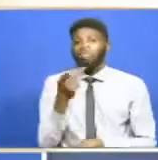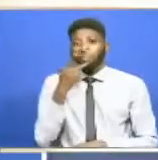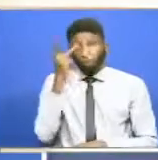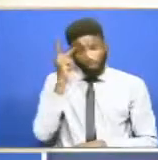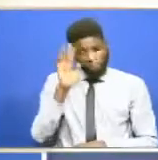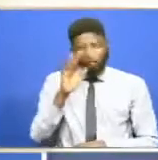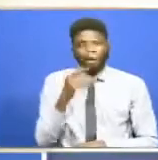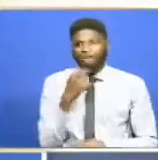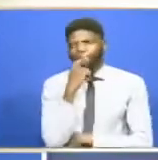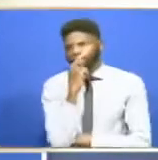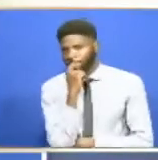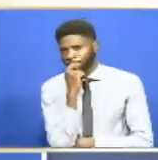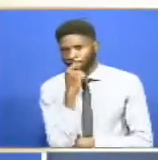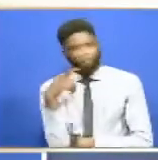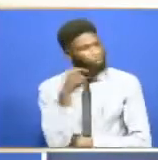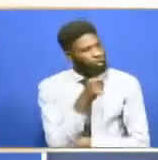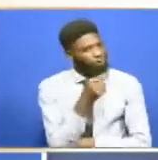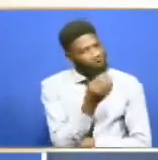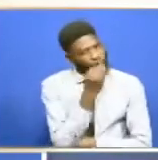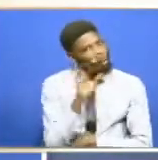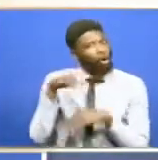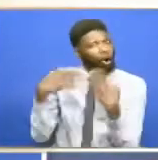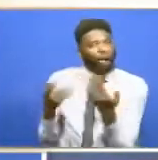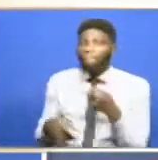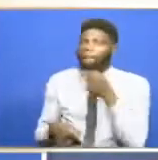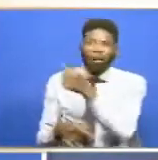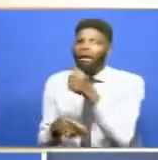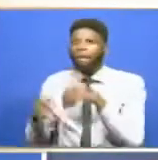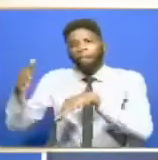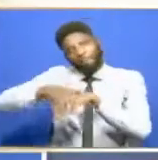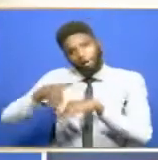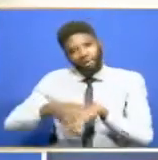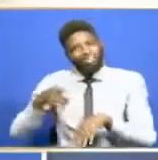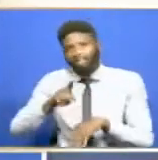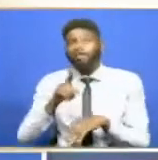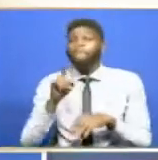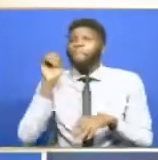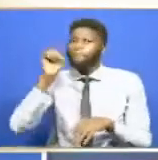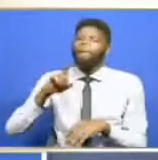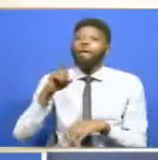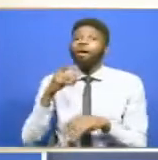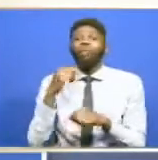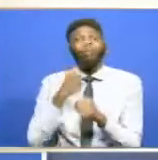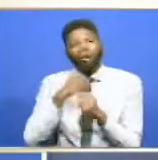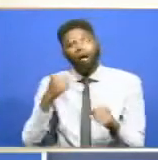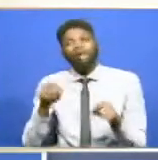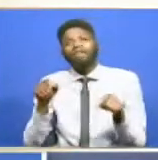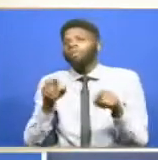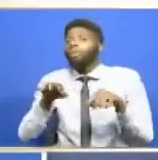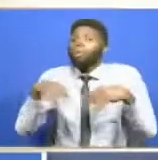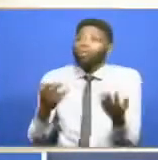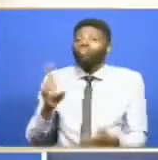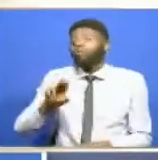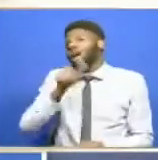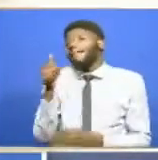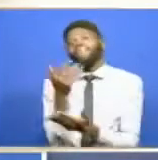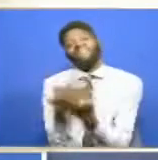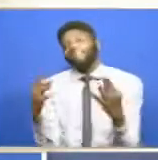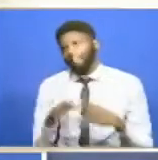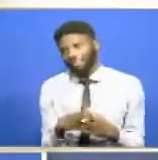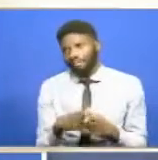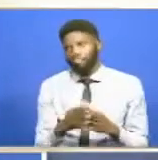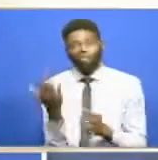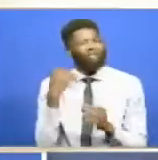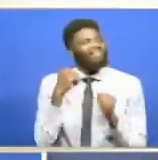if they buy food or buy for you pad. So you really had to struggle or use something else. It was really